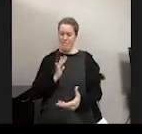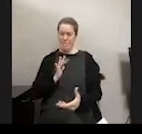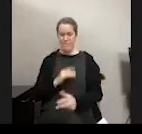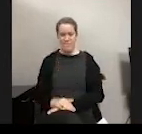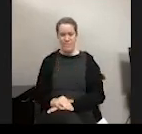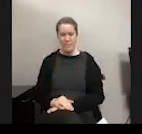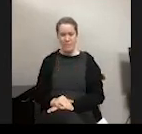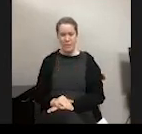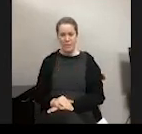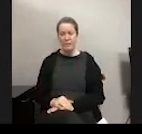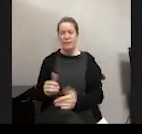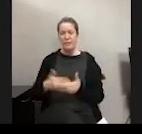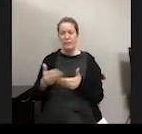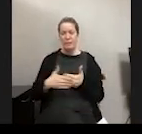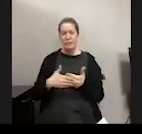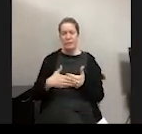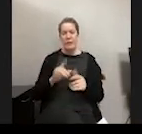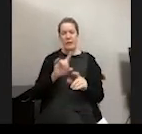David.